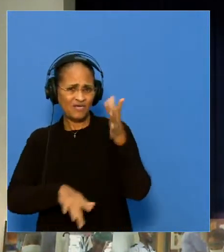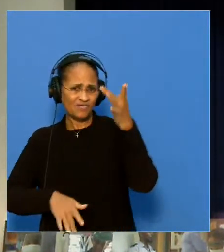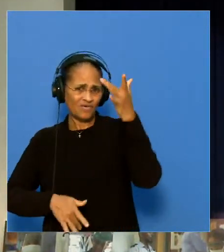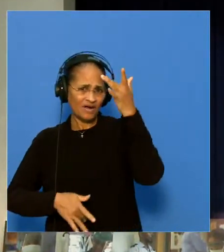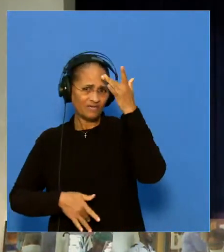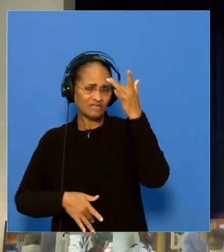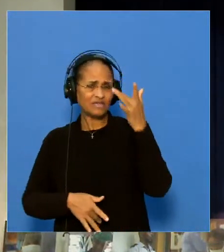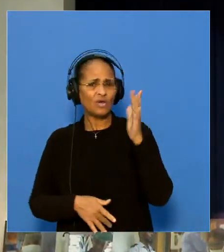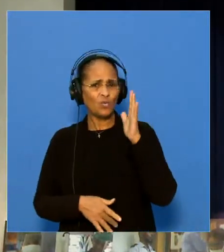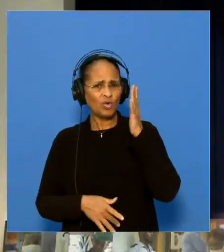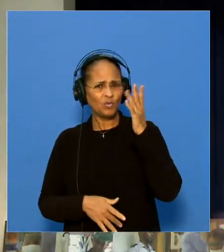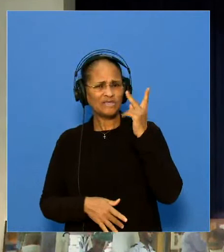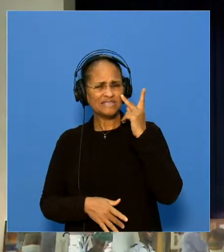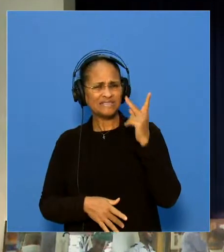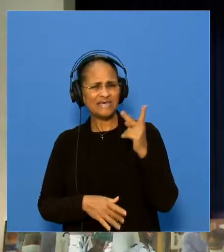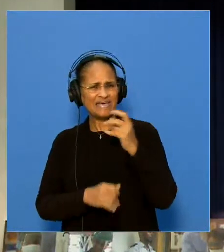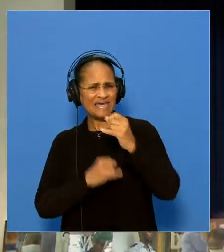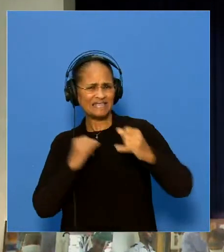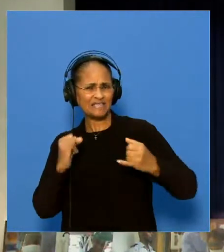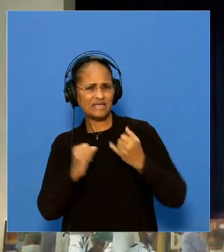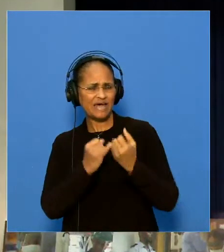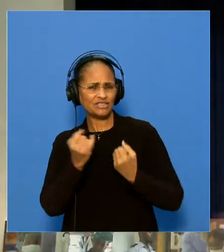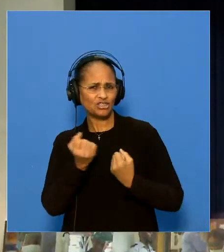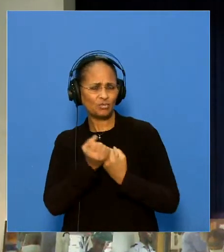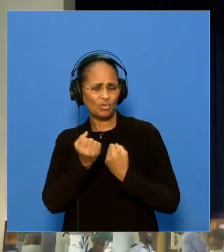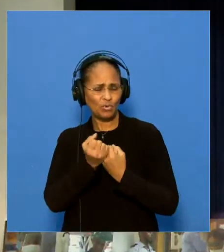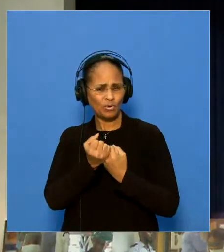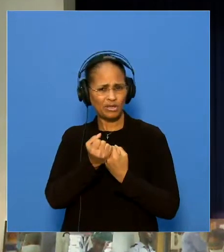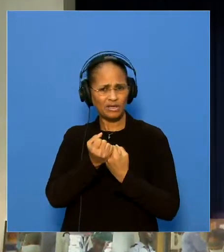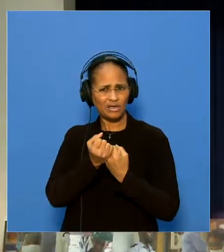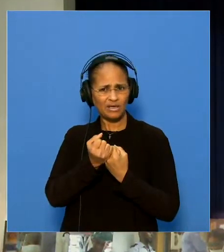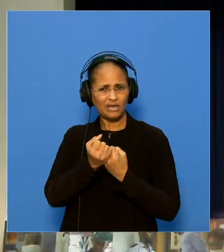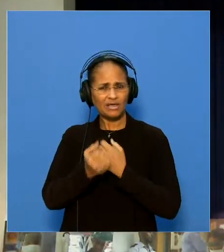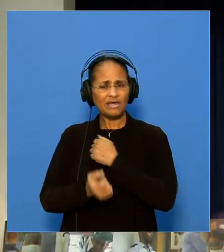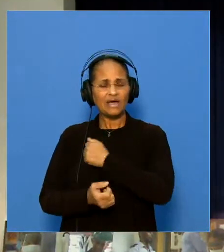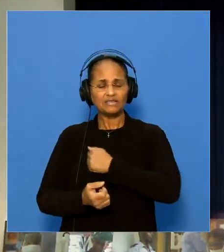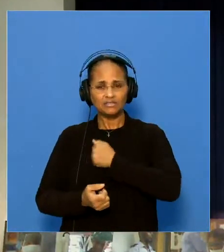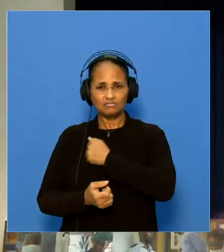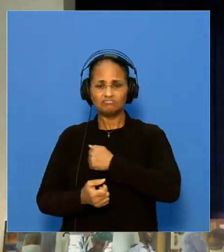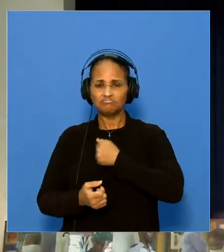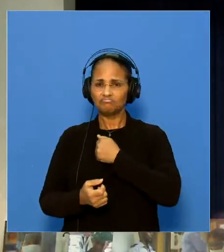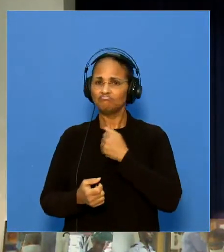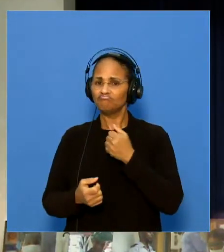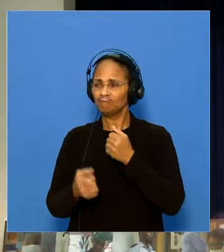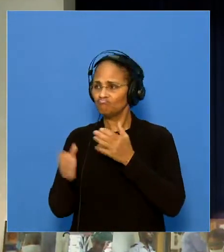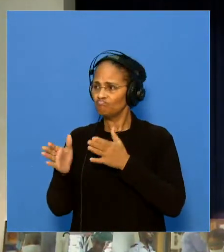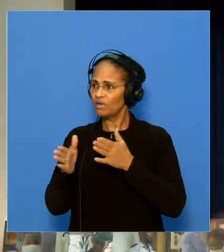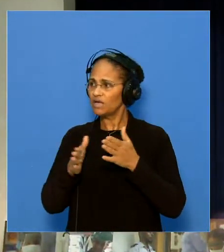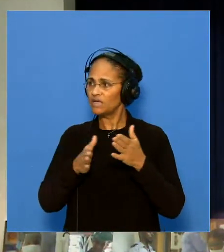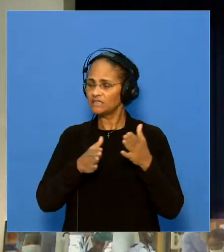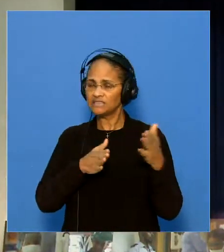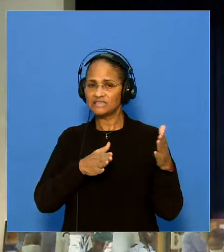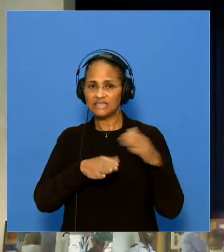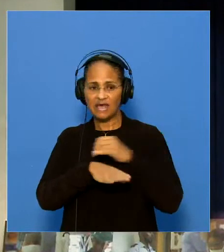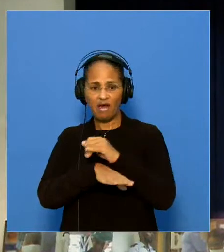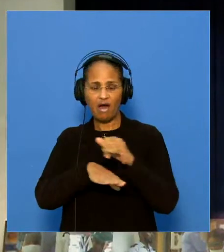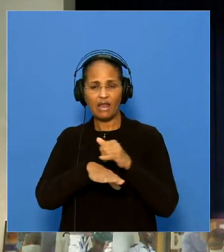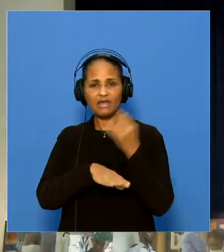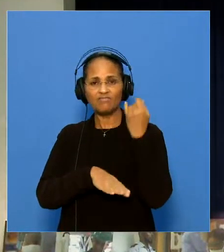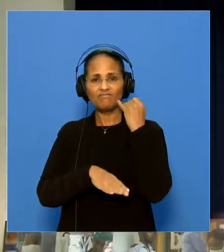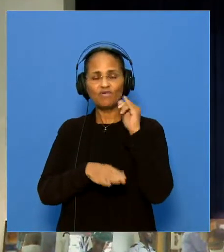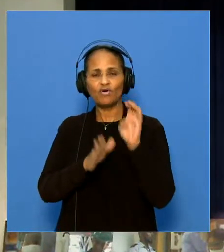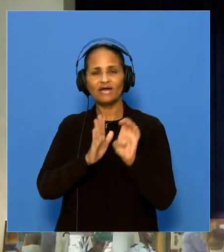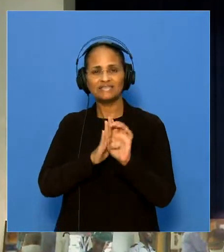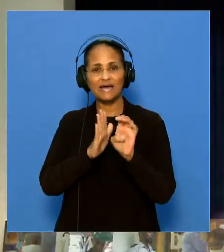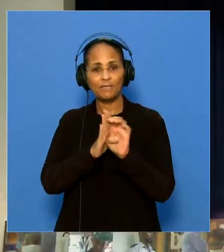are we likely to see international sporting bodies review their plans to stage events on island? For example, with the major